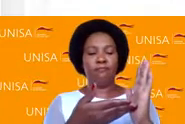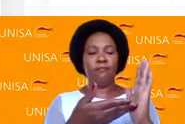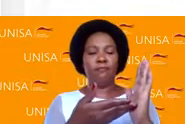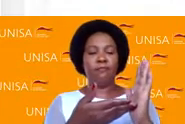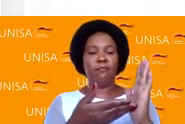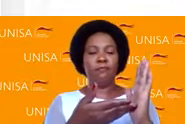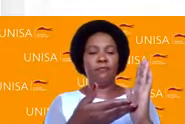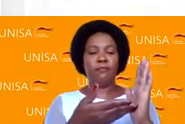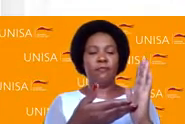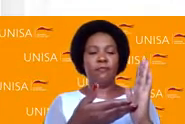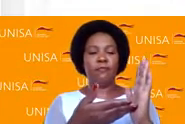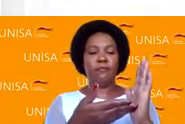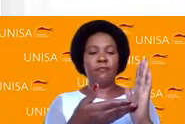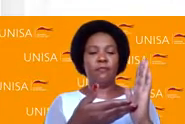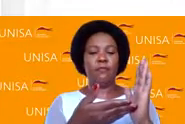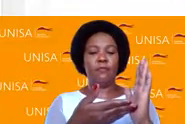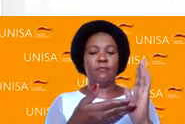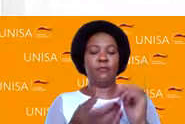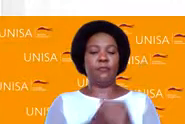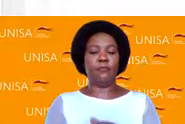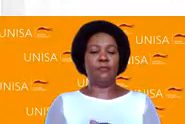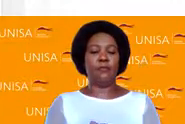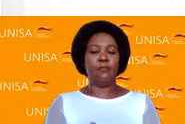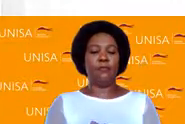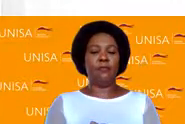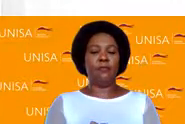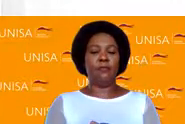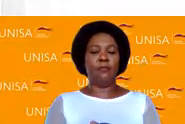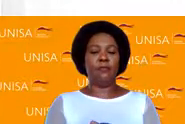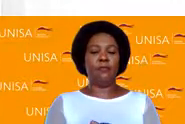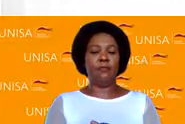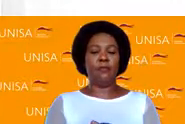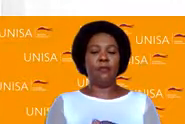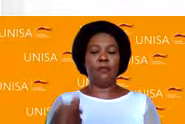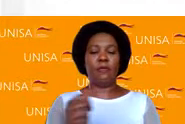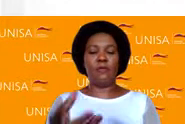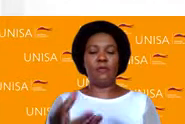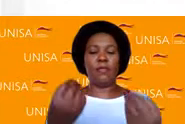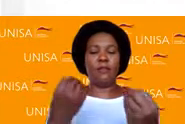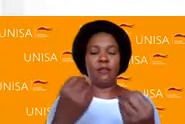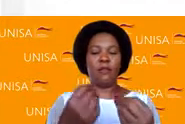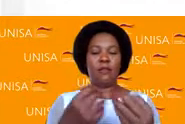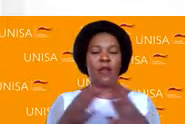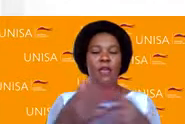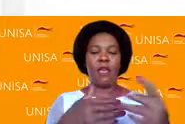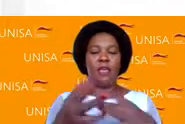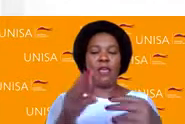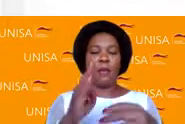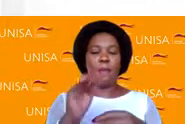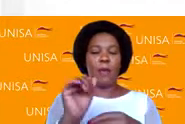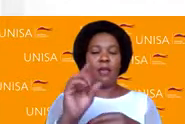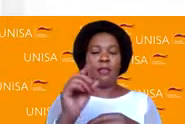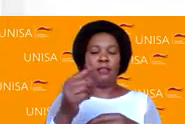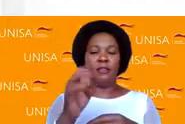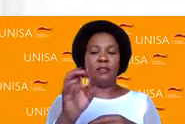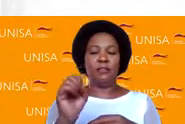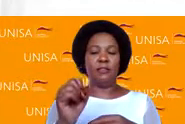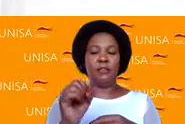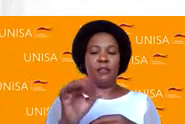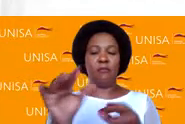So unfortunately, I haven't received any badges on here currently. So let me just go back